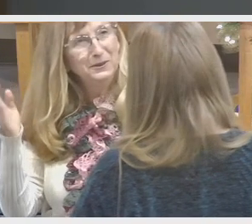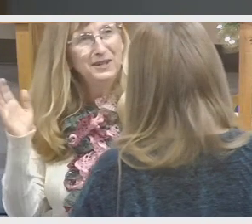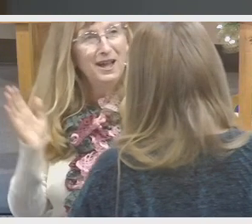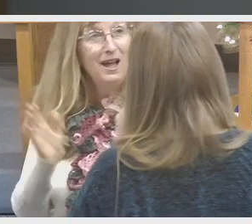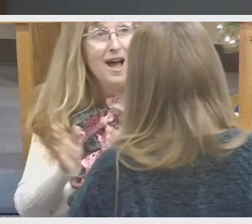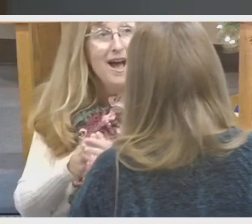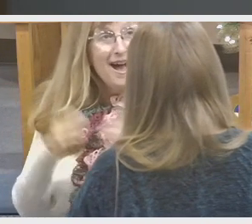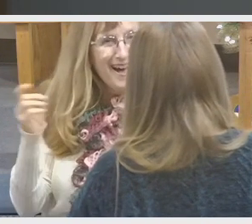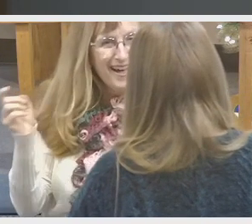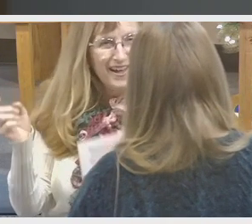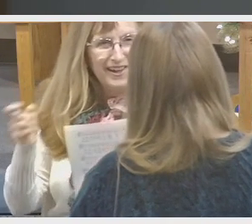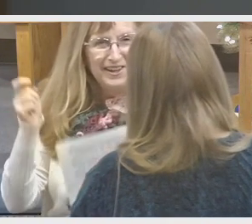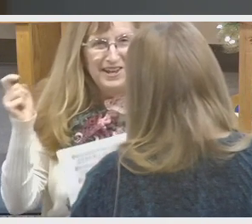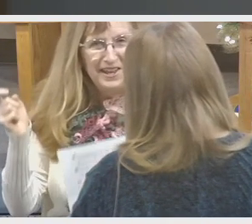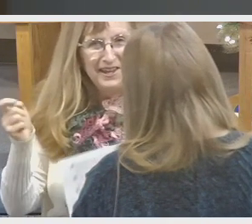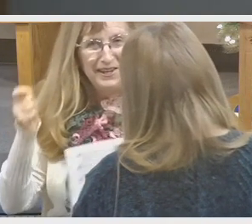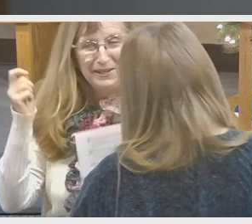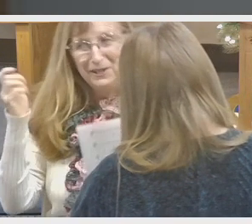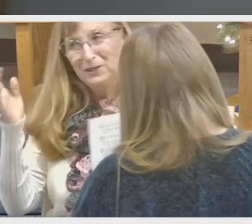Alleluia,